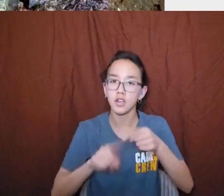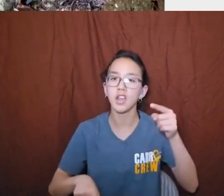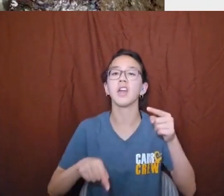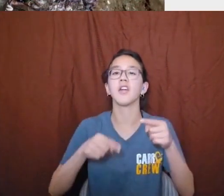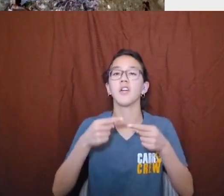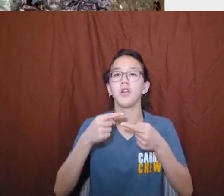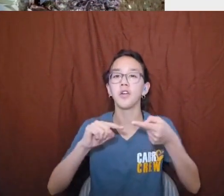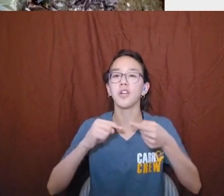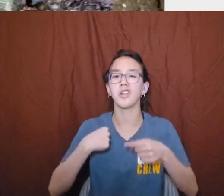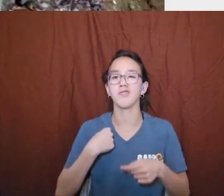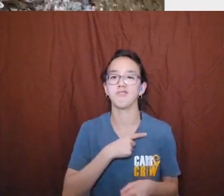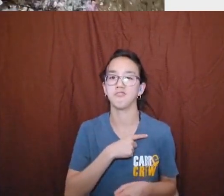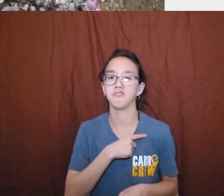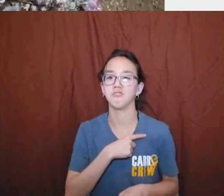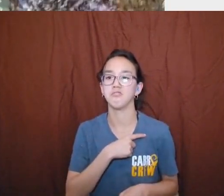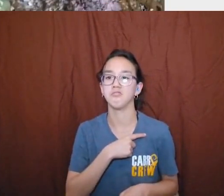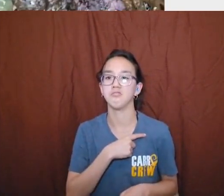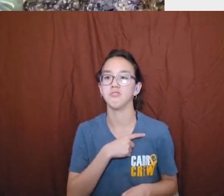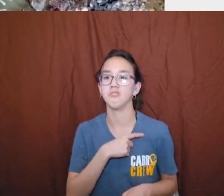big.